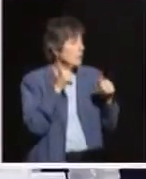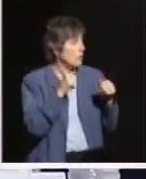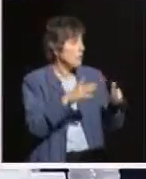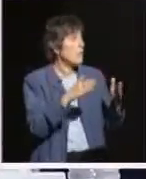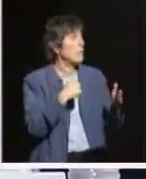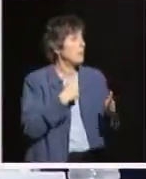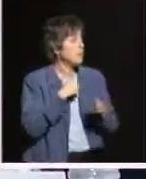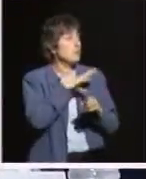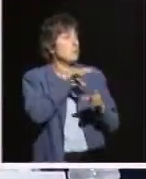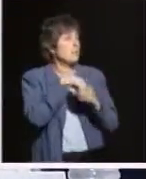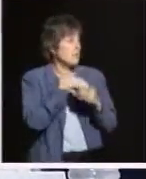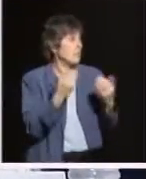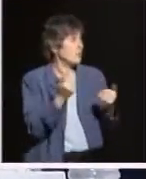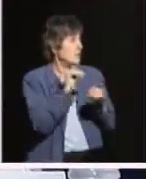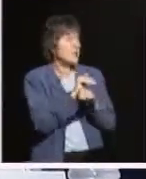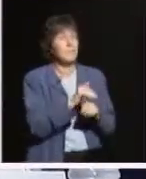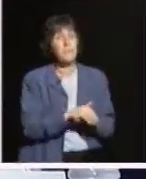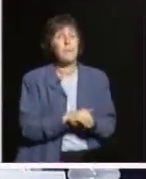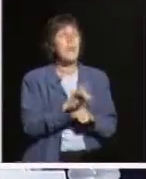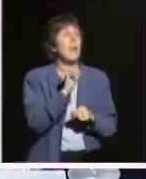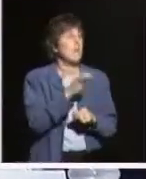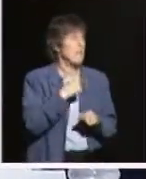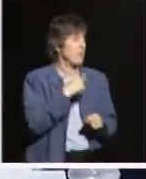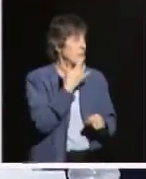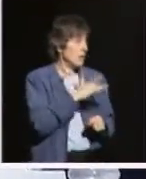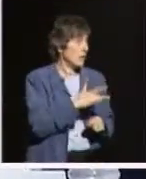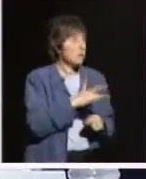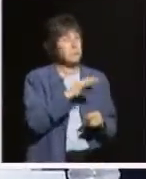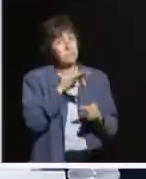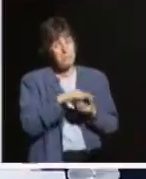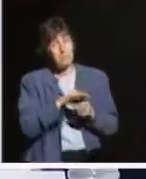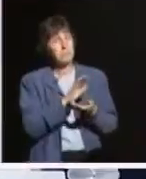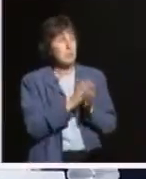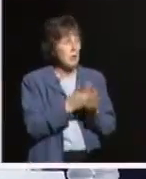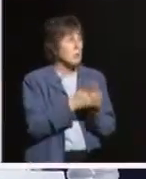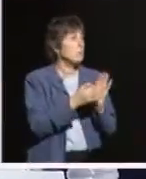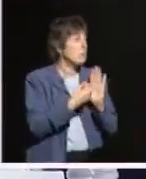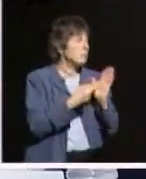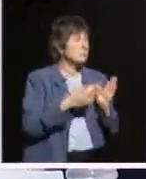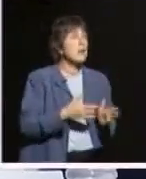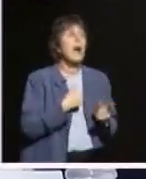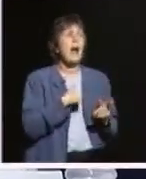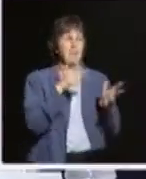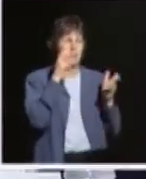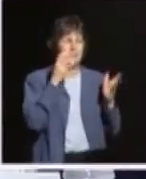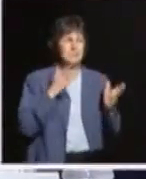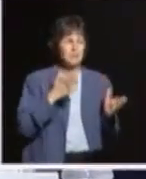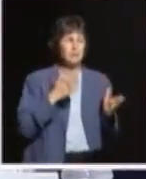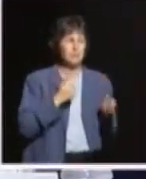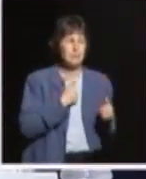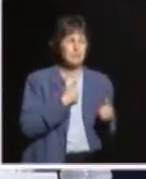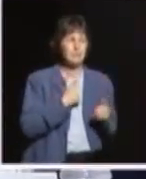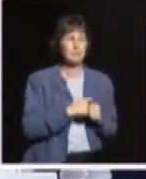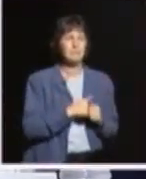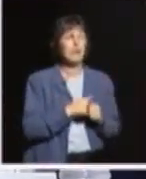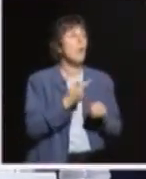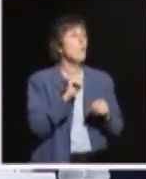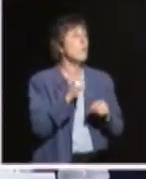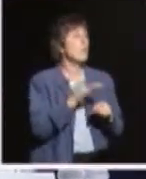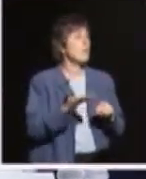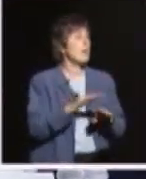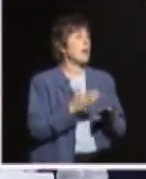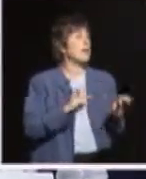And if I am lucky enough to ever get elected, I am a listener. One of the first things I did after I got the